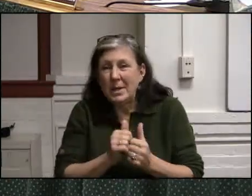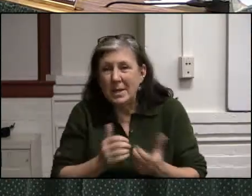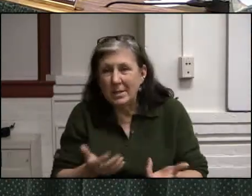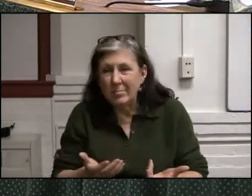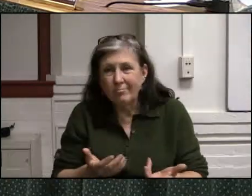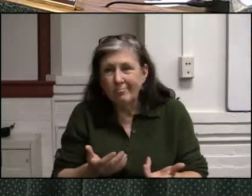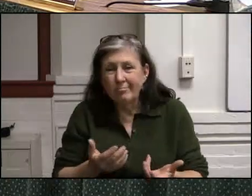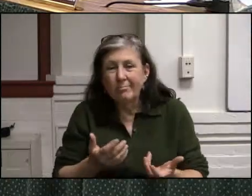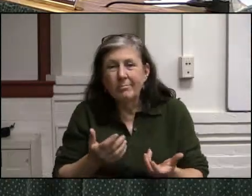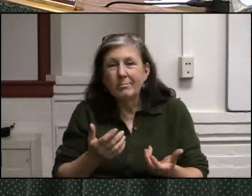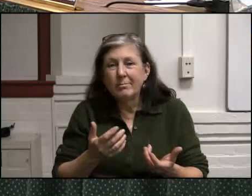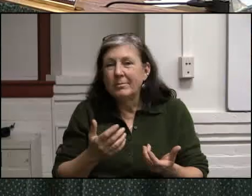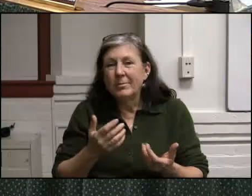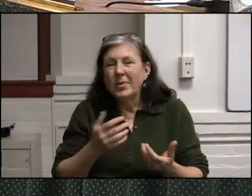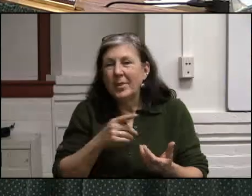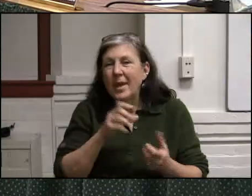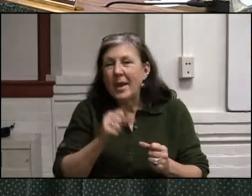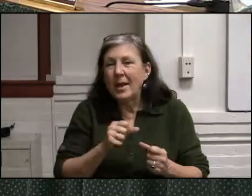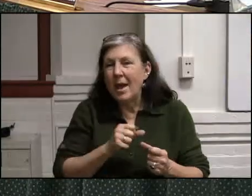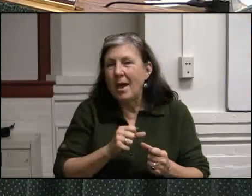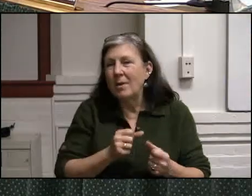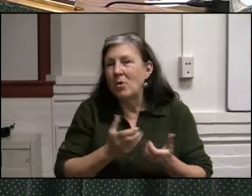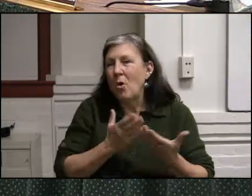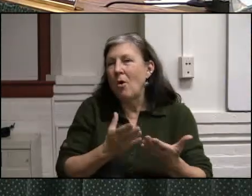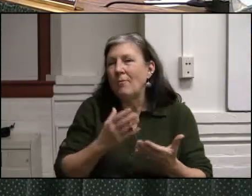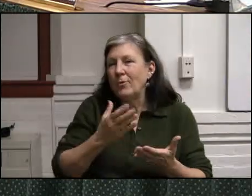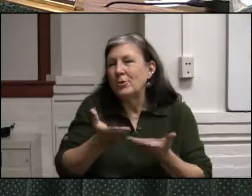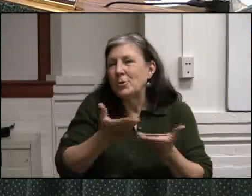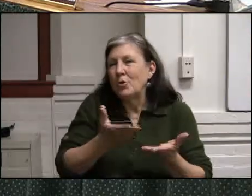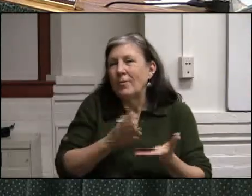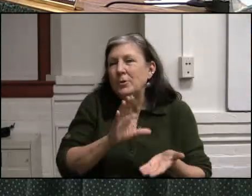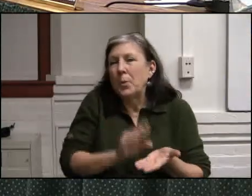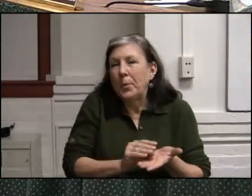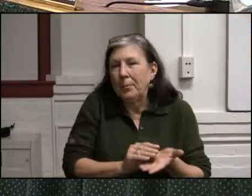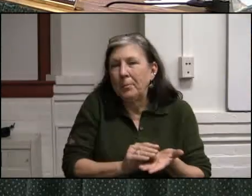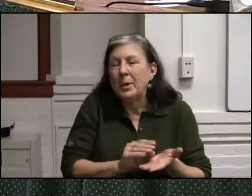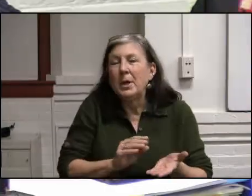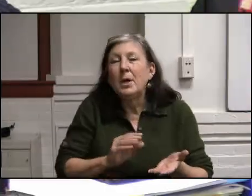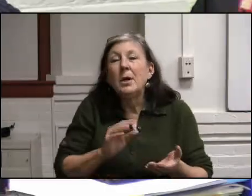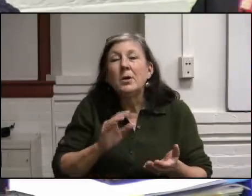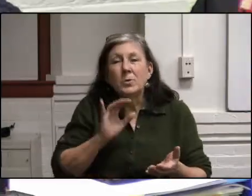So they could afford to undercut us. But that's within the developed part of Brattleboro. And so out